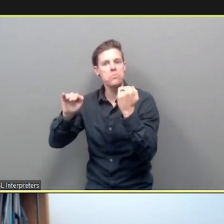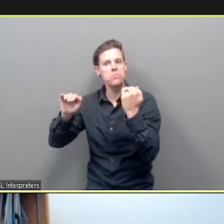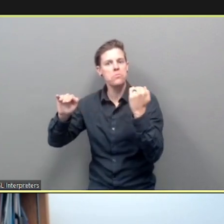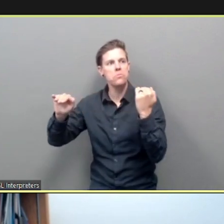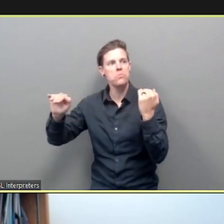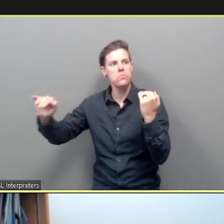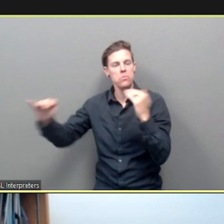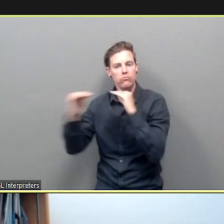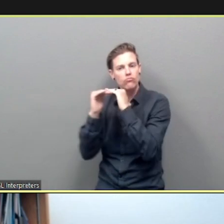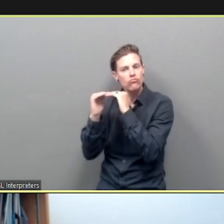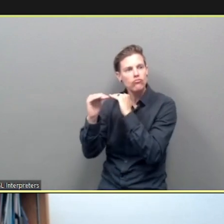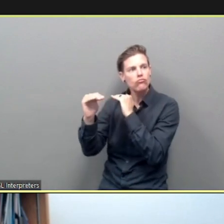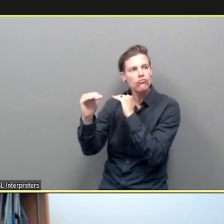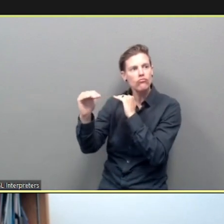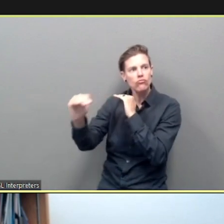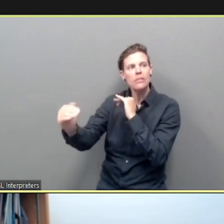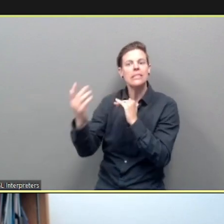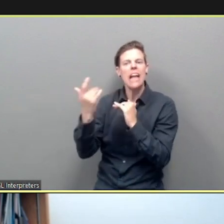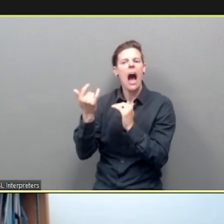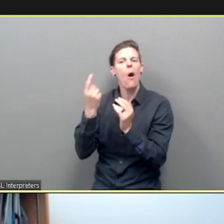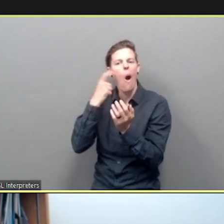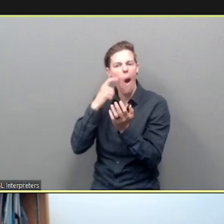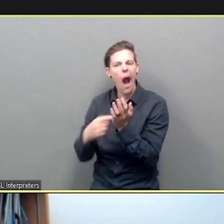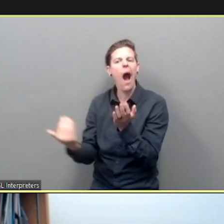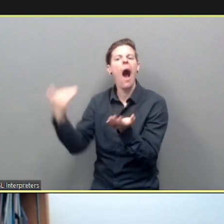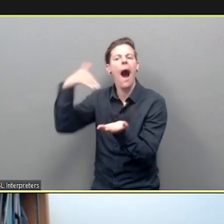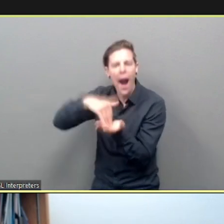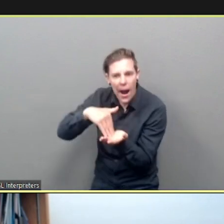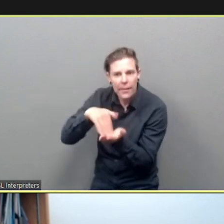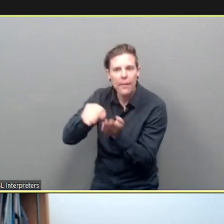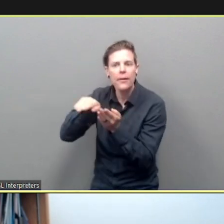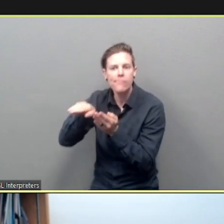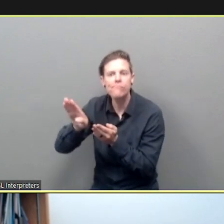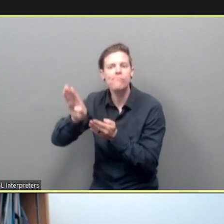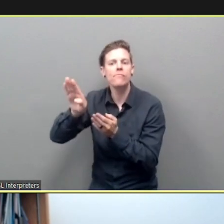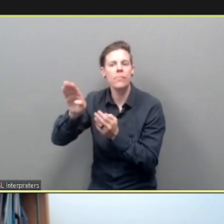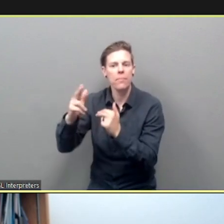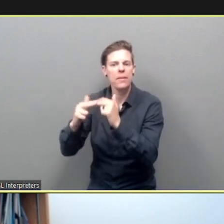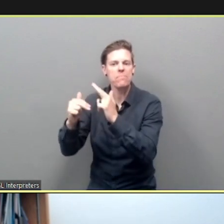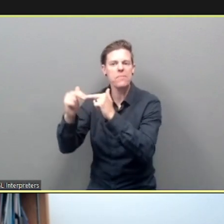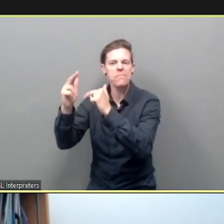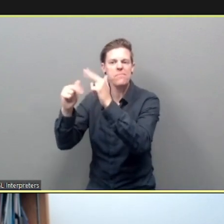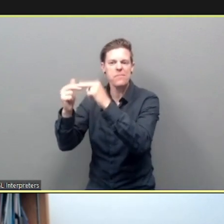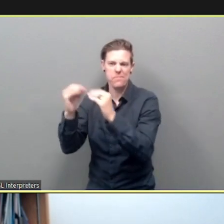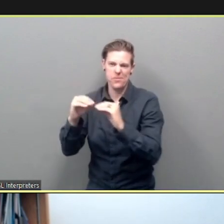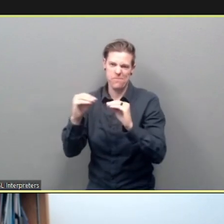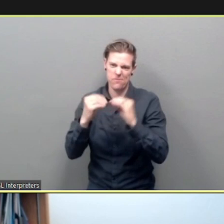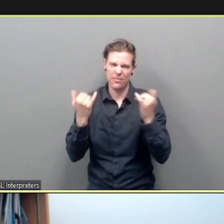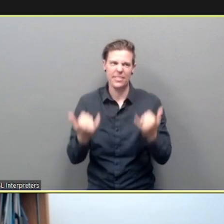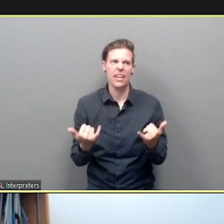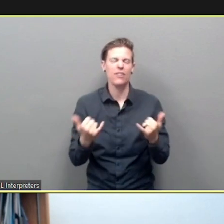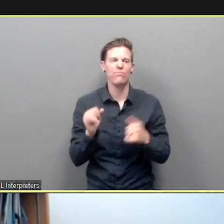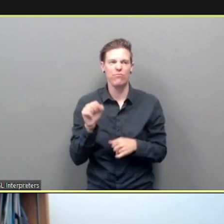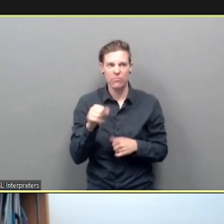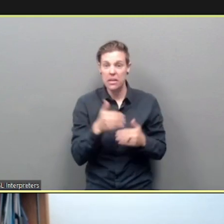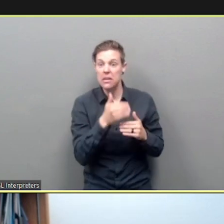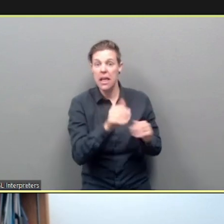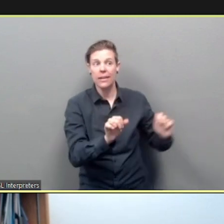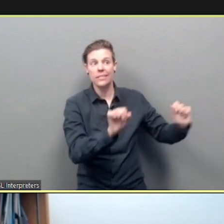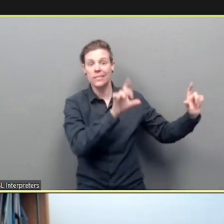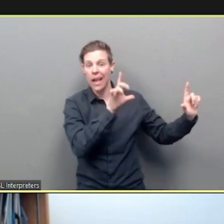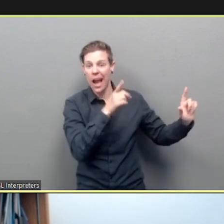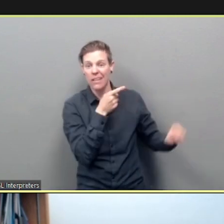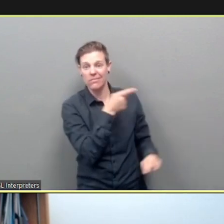trending in a worrisome direction. Next slide. And again, I just want to mention,